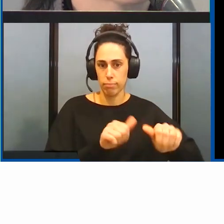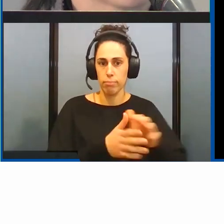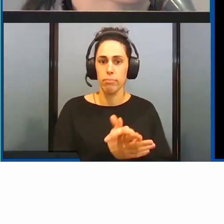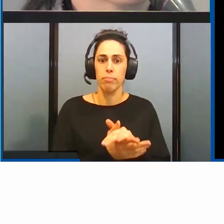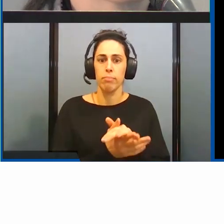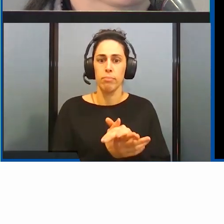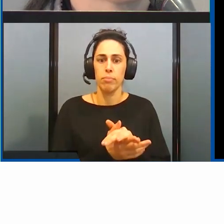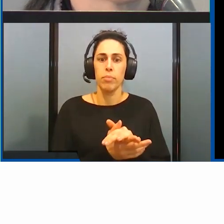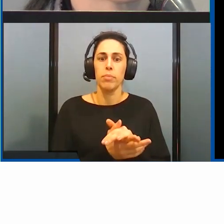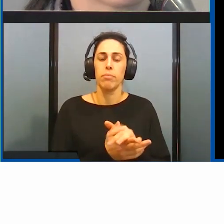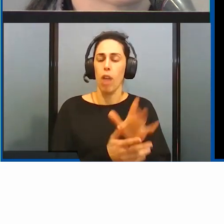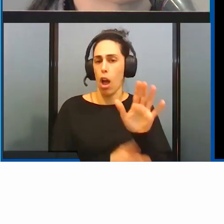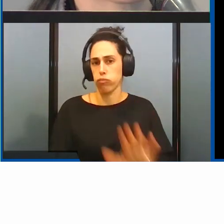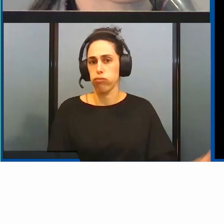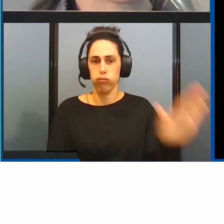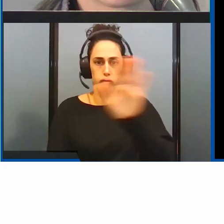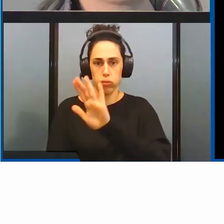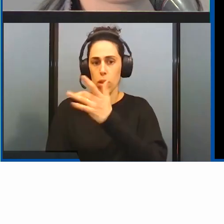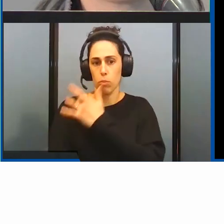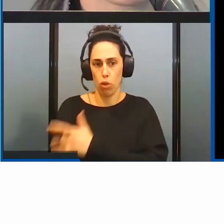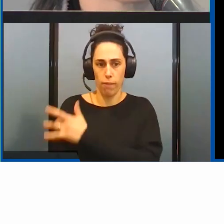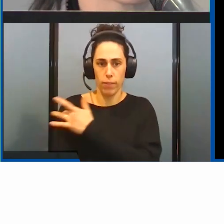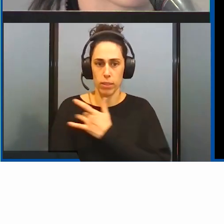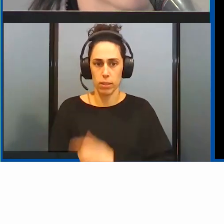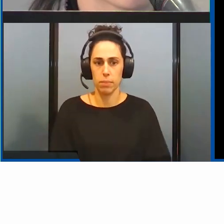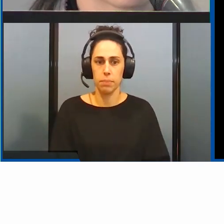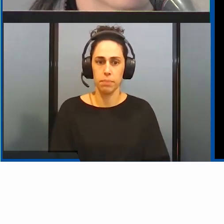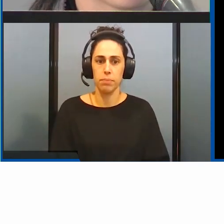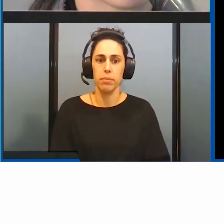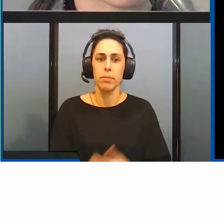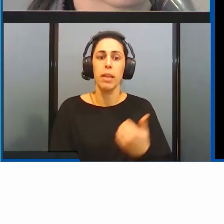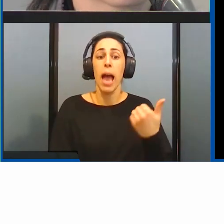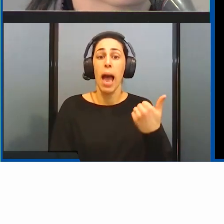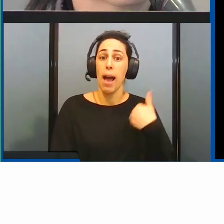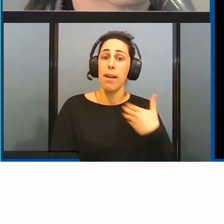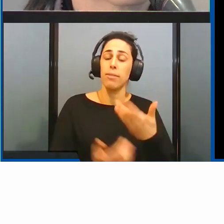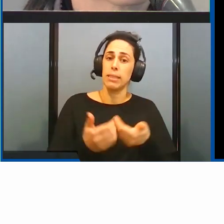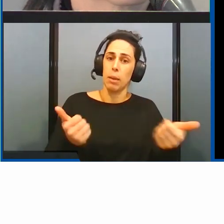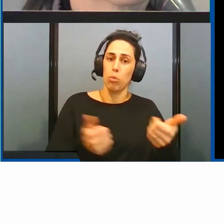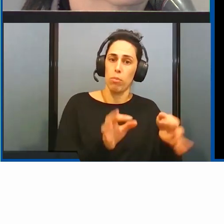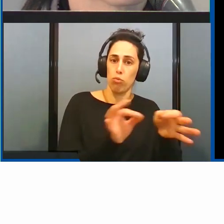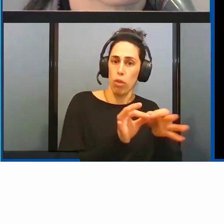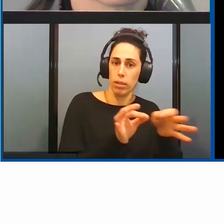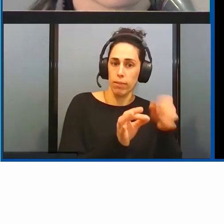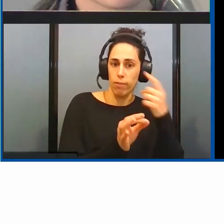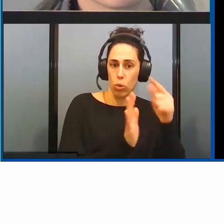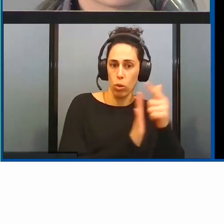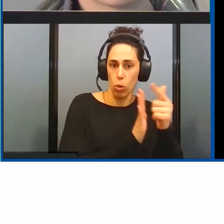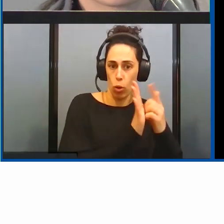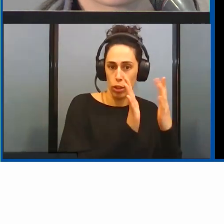workers. So that's how they manage all the work in all the courthouses across the province.